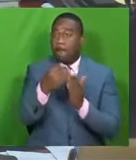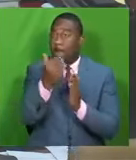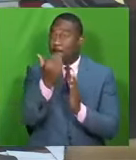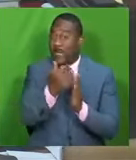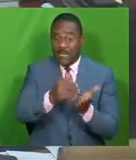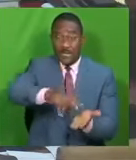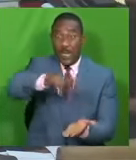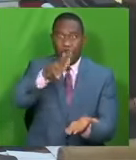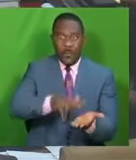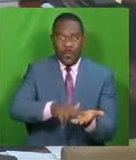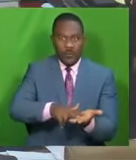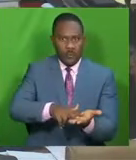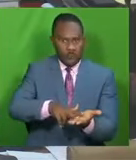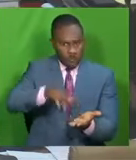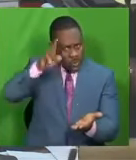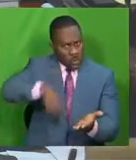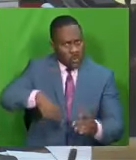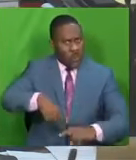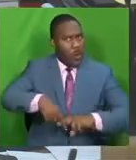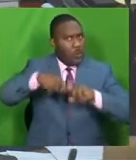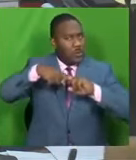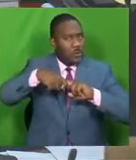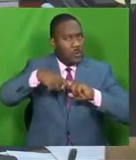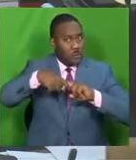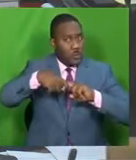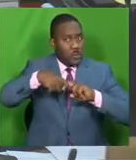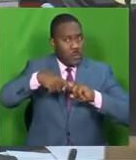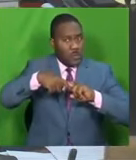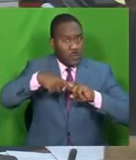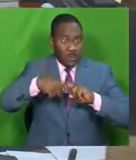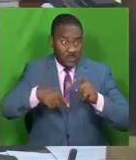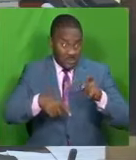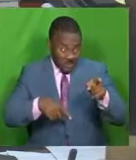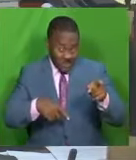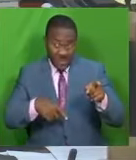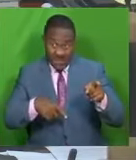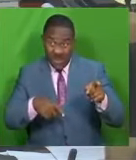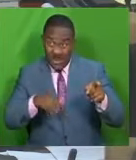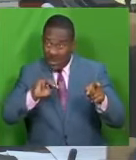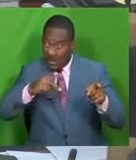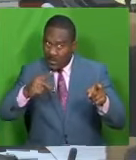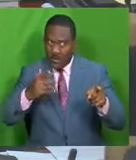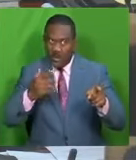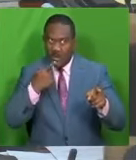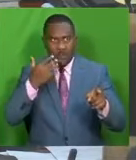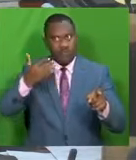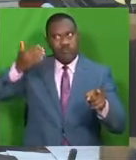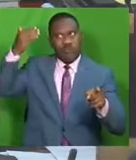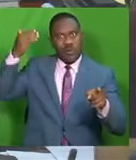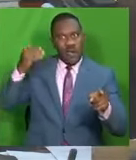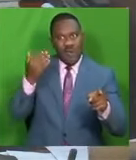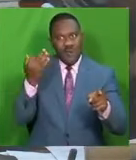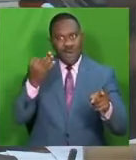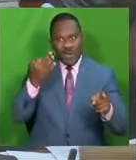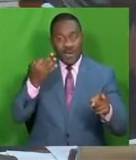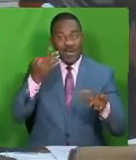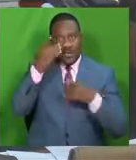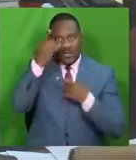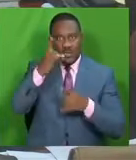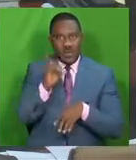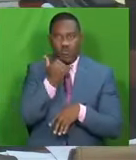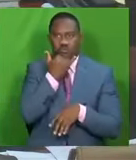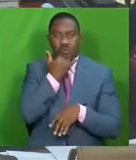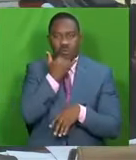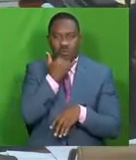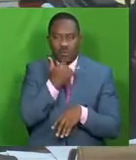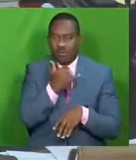as the Honourable Member for Damongo said, if the decision taken on Friday was unconstitutional, if